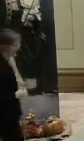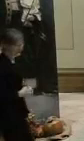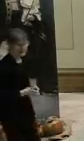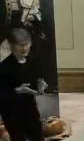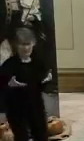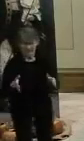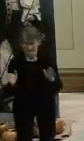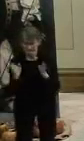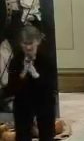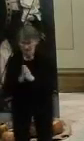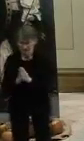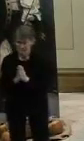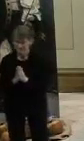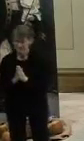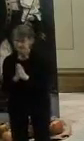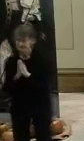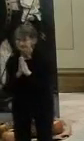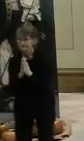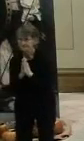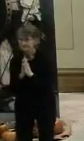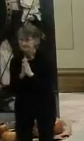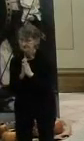Let us pray.